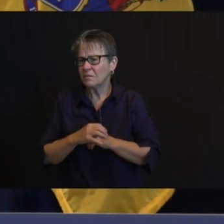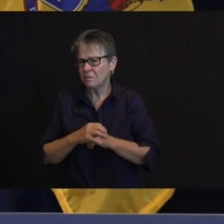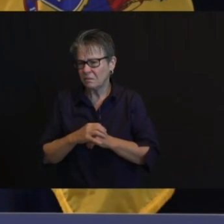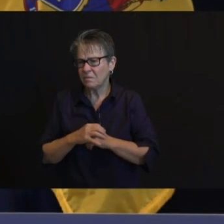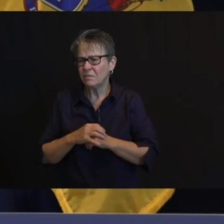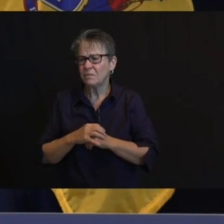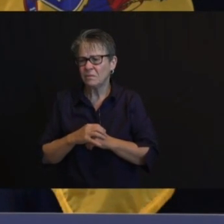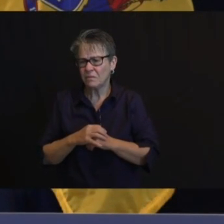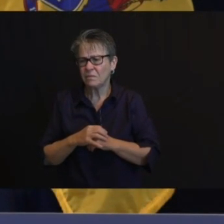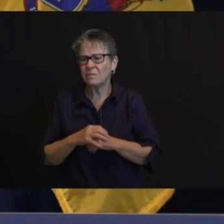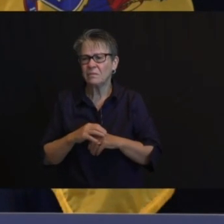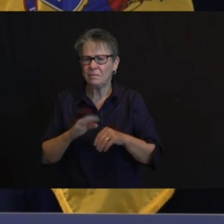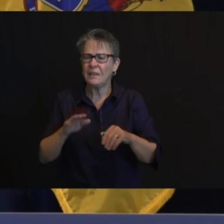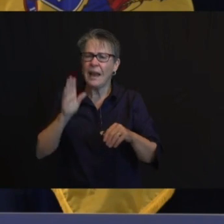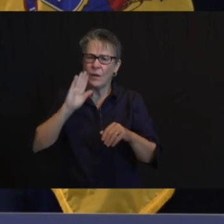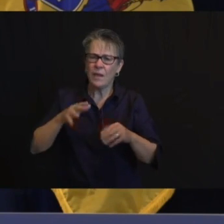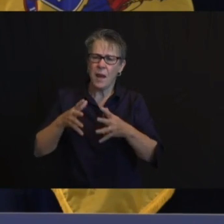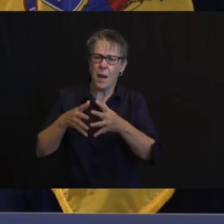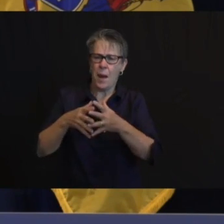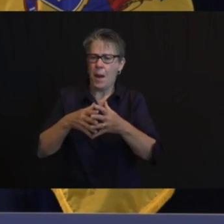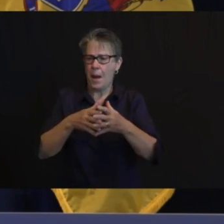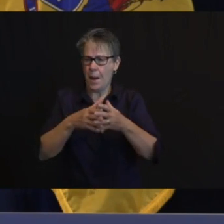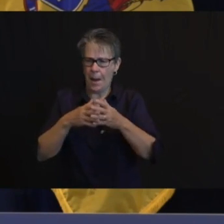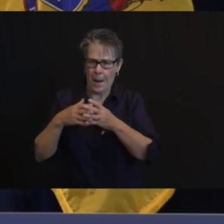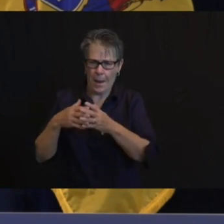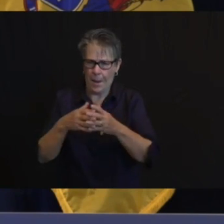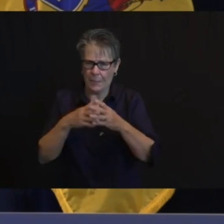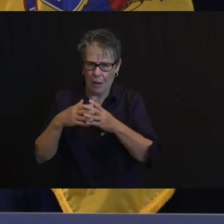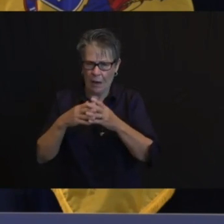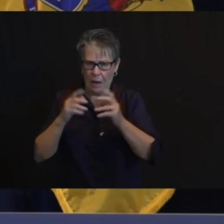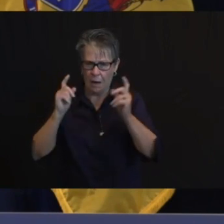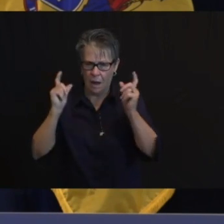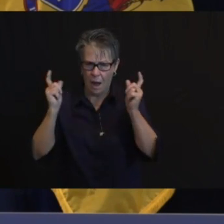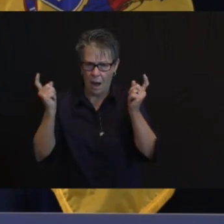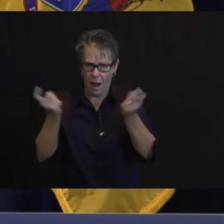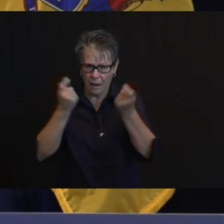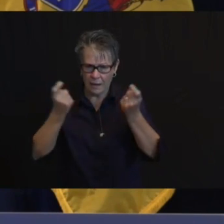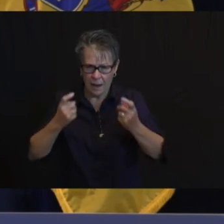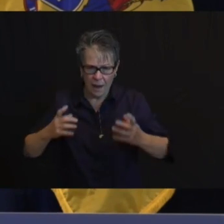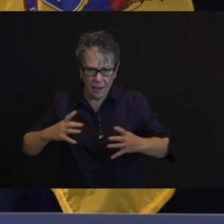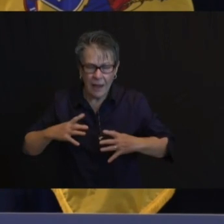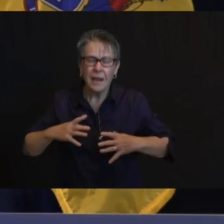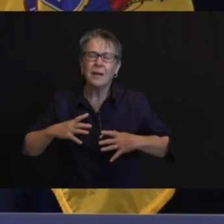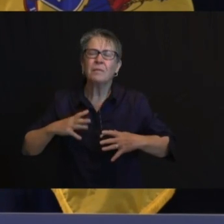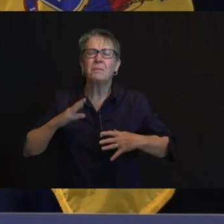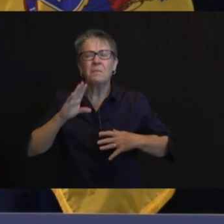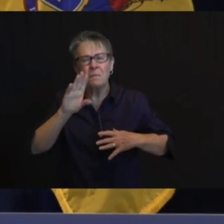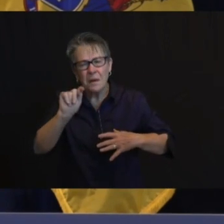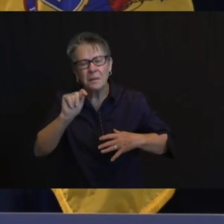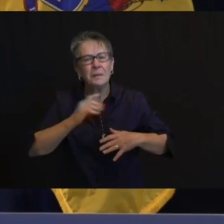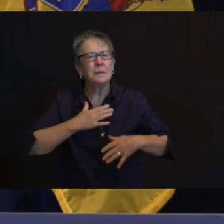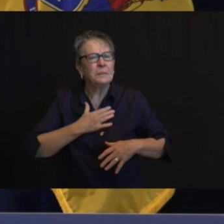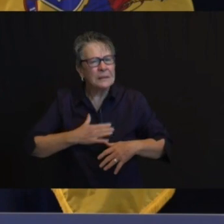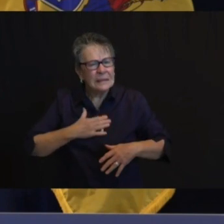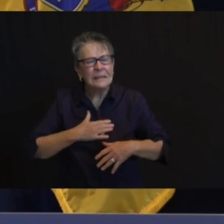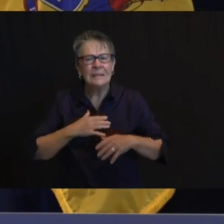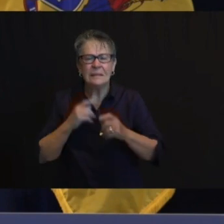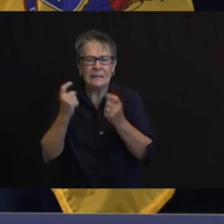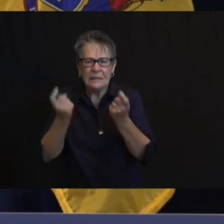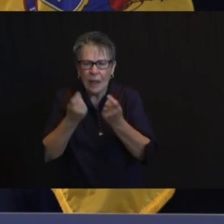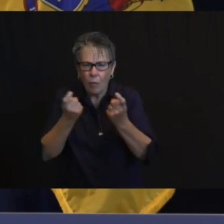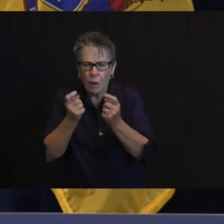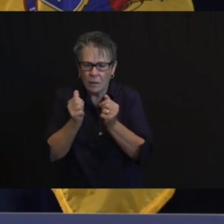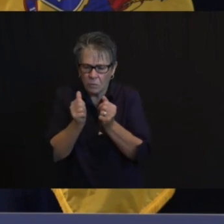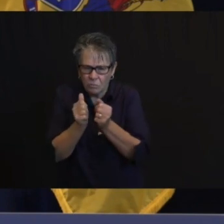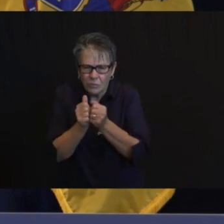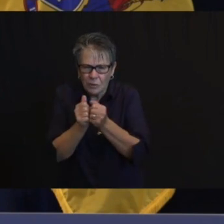But please just celebrate it with your immediate family. With that, please help me welcome the woman who needs no introduction, the Commissioner